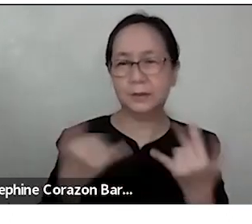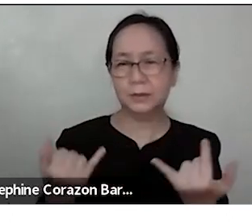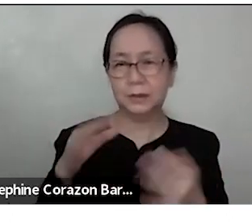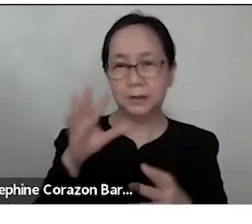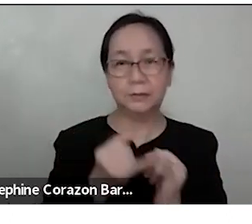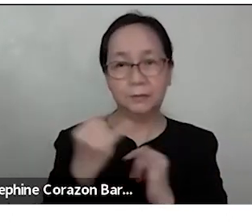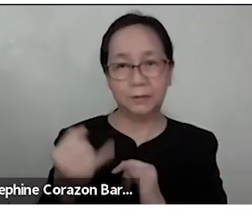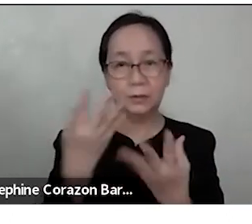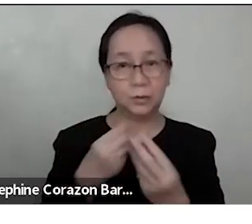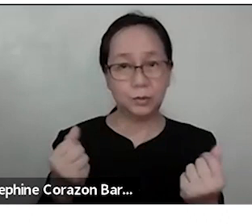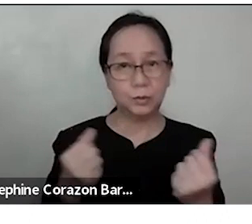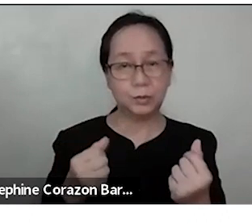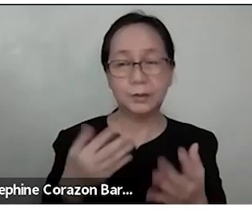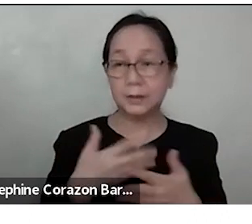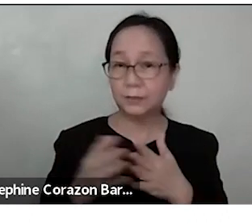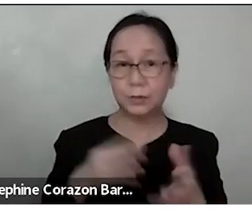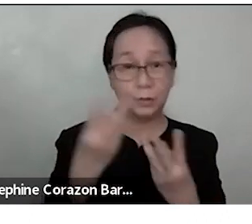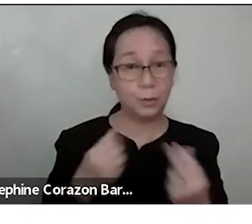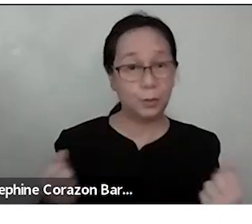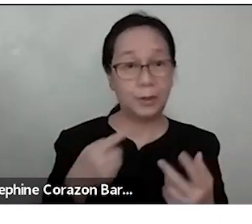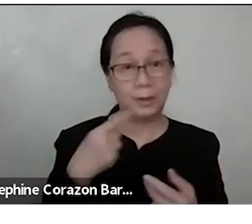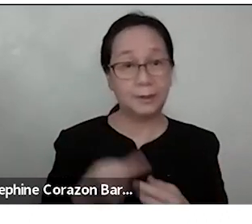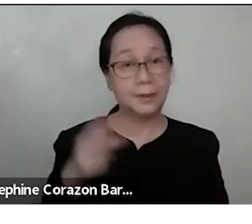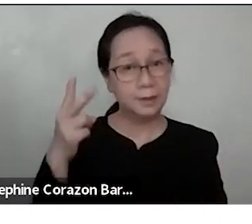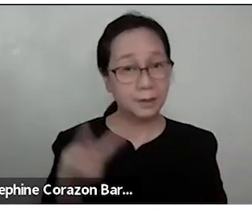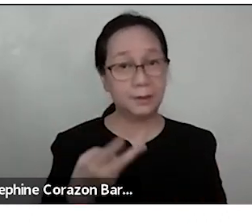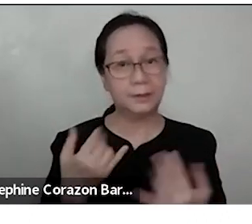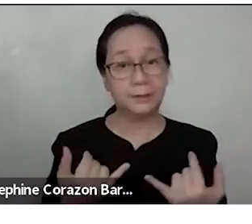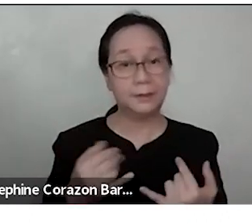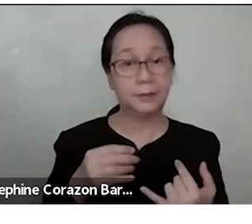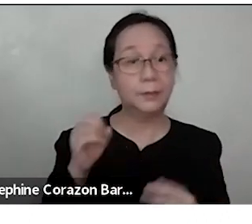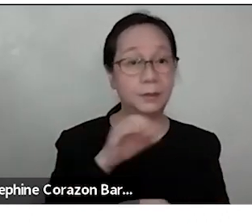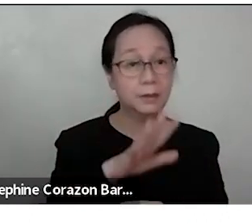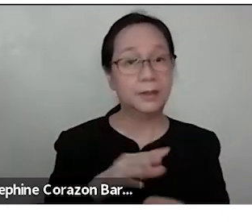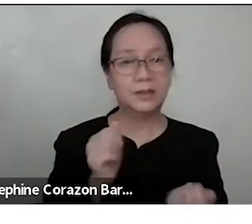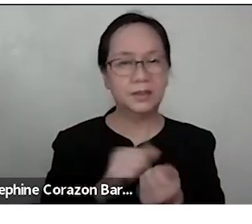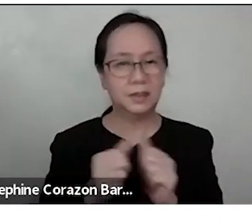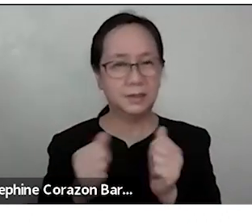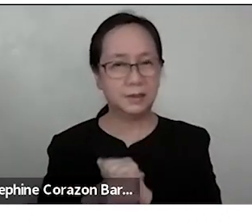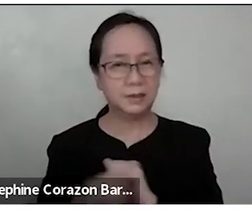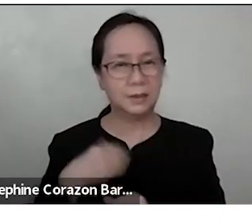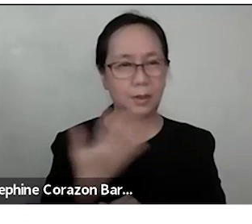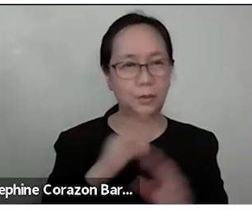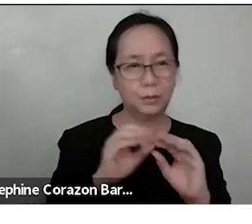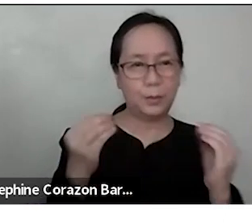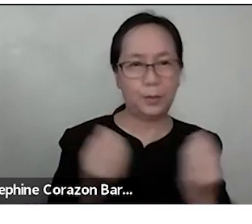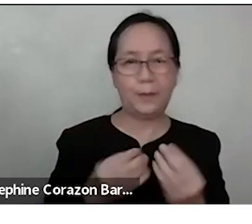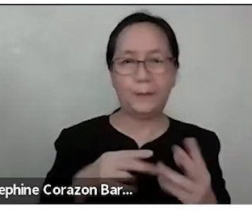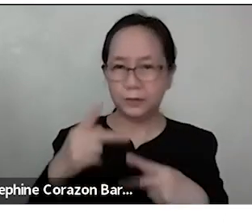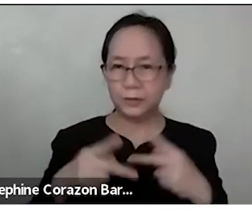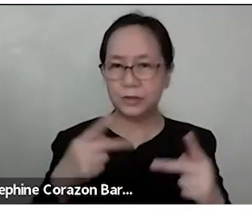if the solutions may require what is mentioned as the second point you see on my slide, changes in our organizational procedures